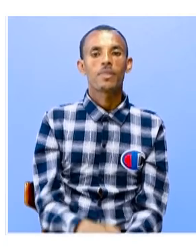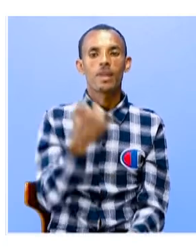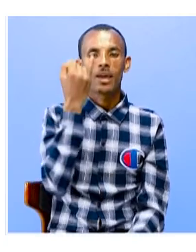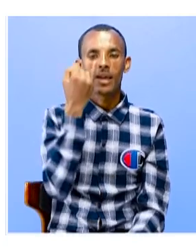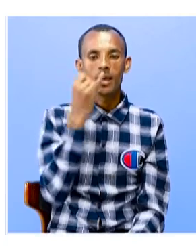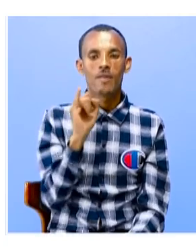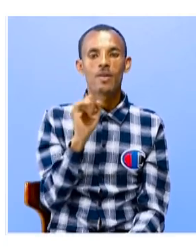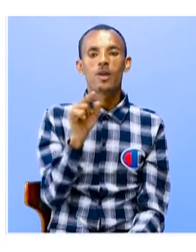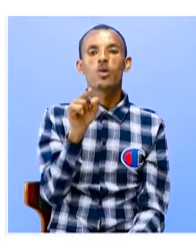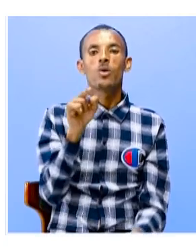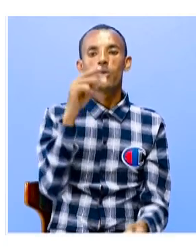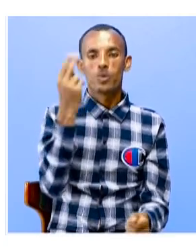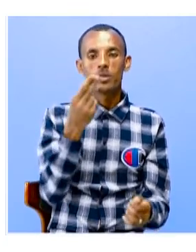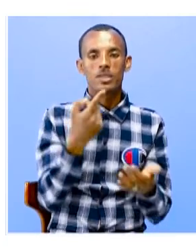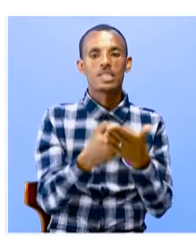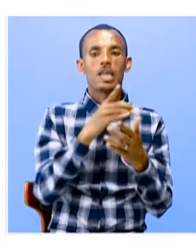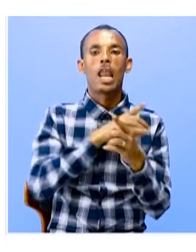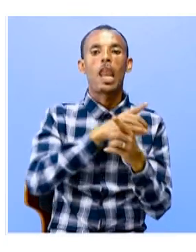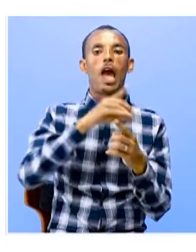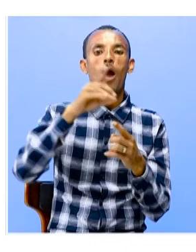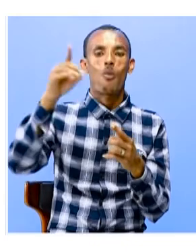If you use this diagonal